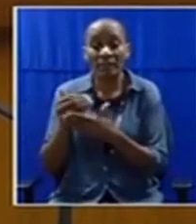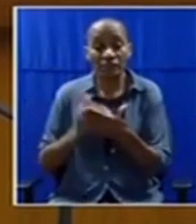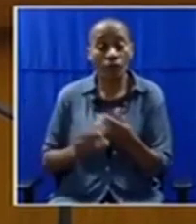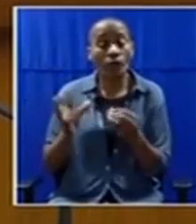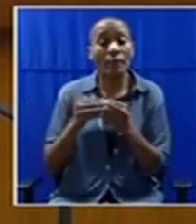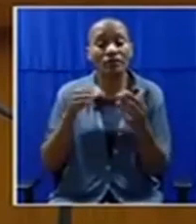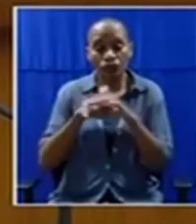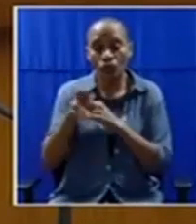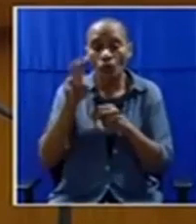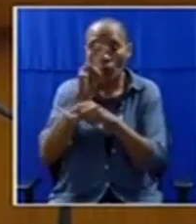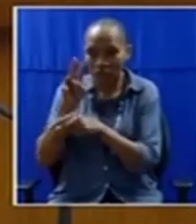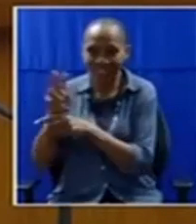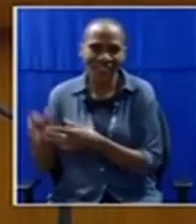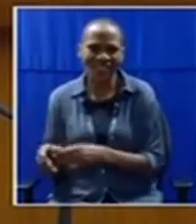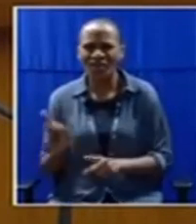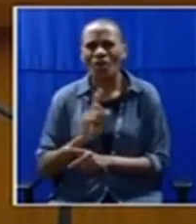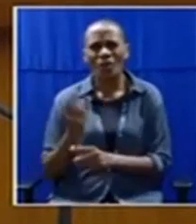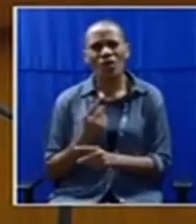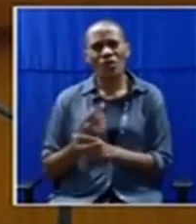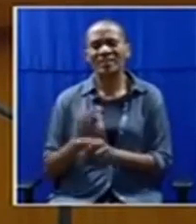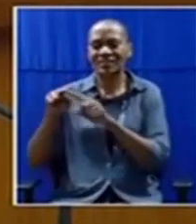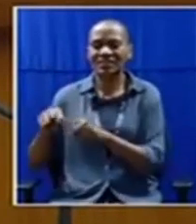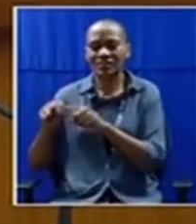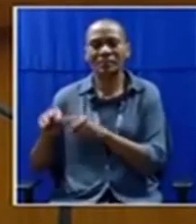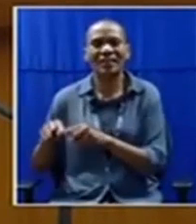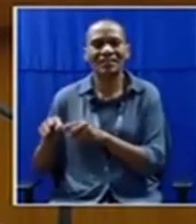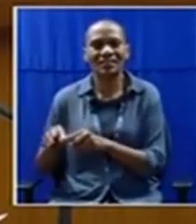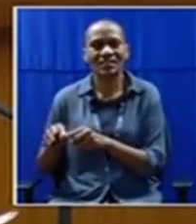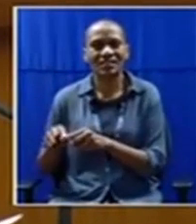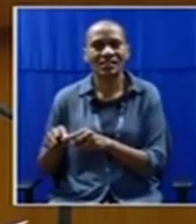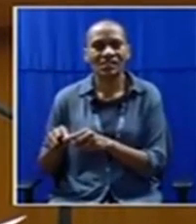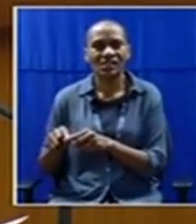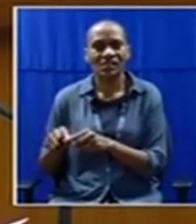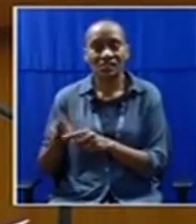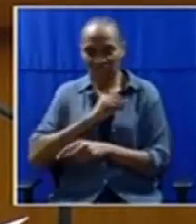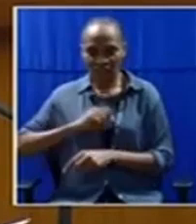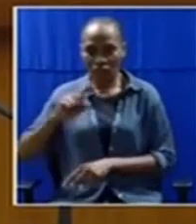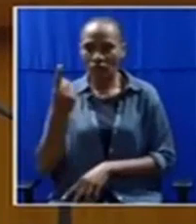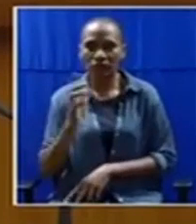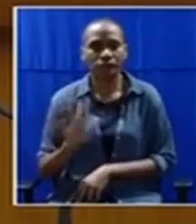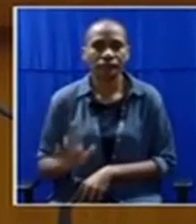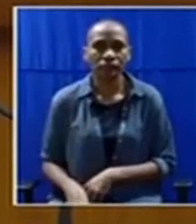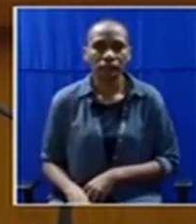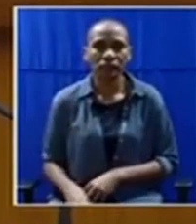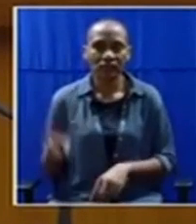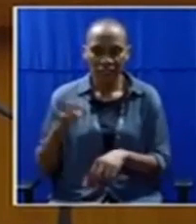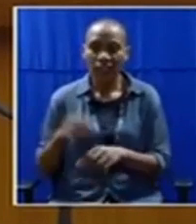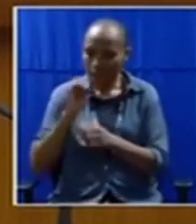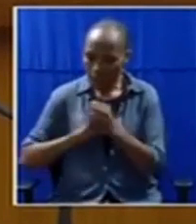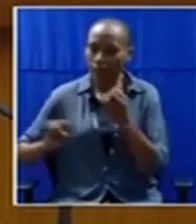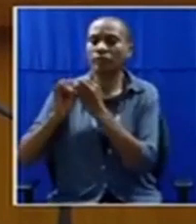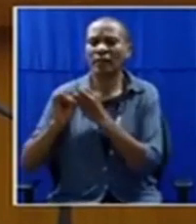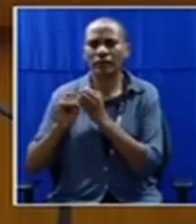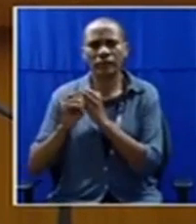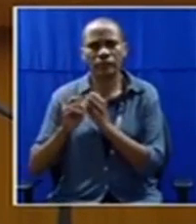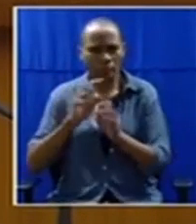not to depend on those we are overseeing. We must have an independent ability to